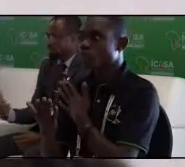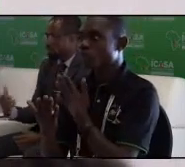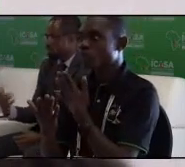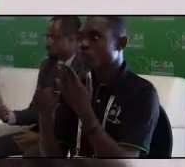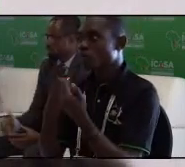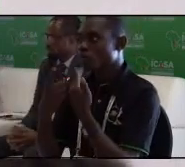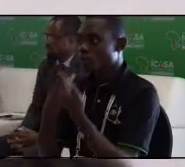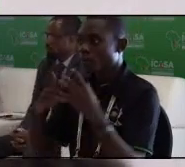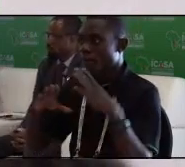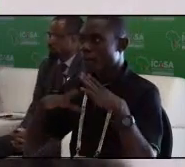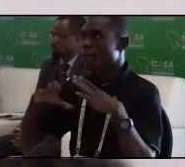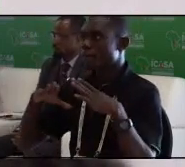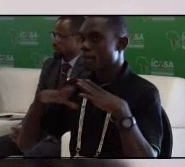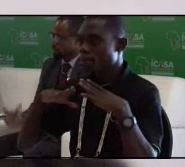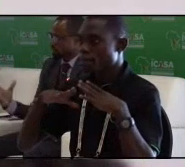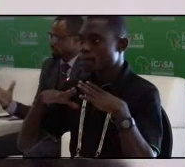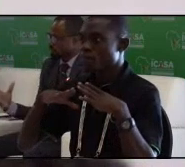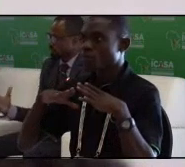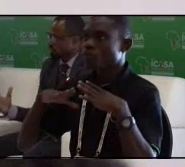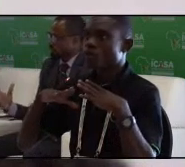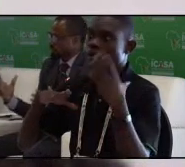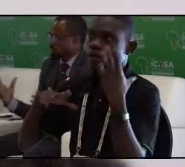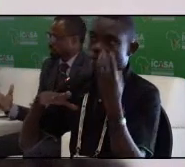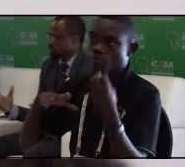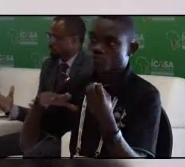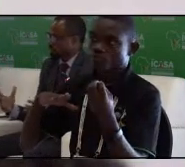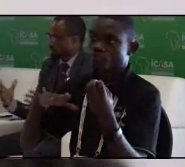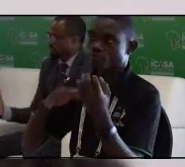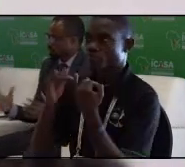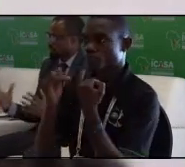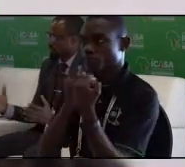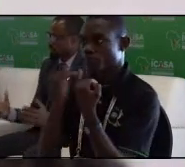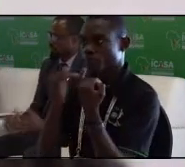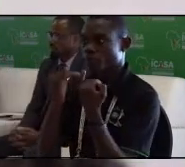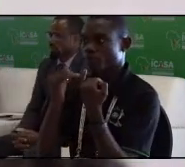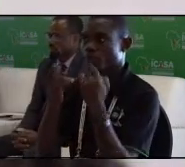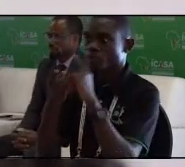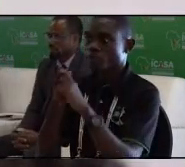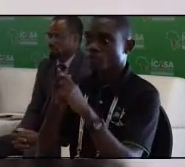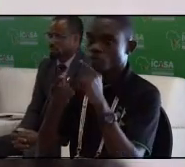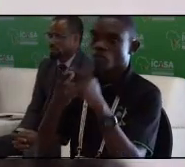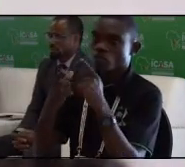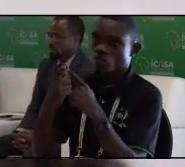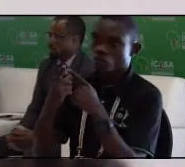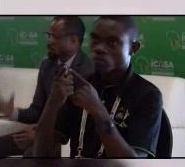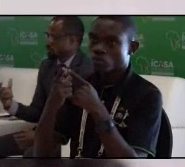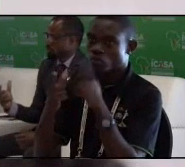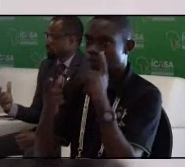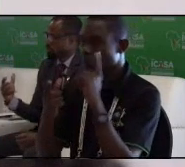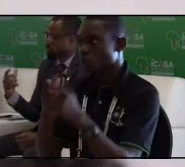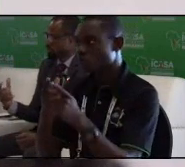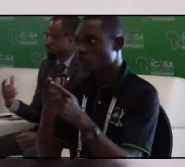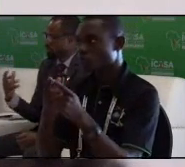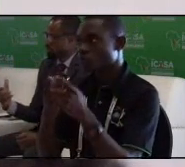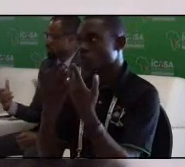feasibility study, needs analysis is really important for you to have a very robust implementation planning stage. So we also ensure that